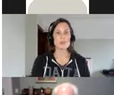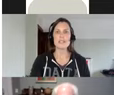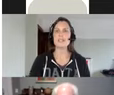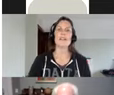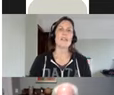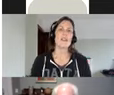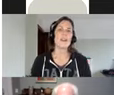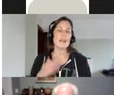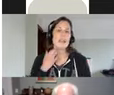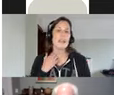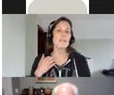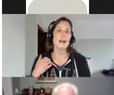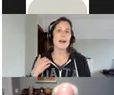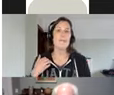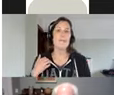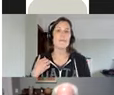synagogue of choice.